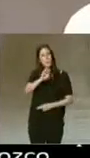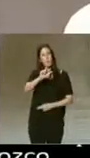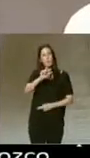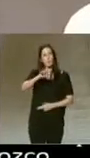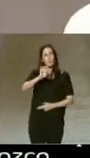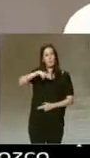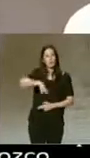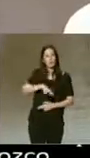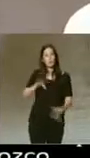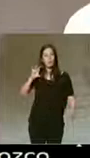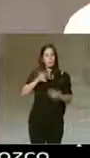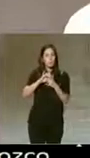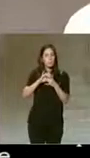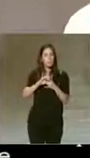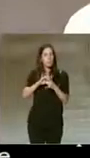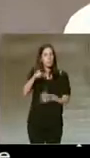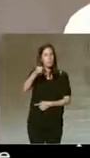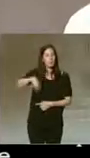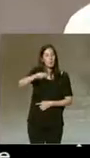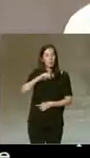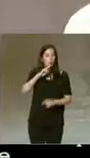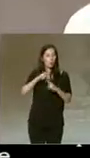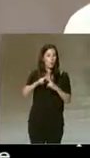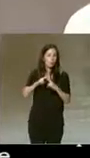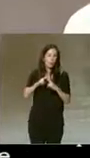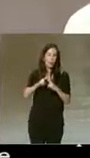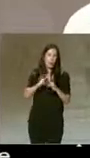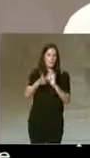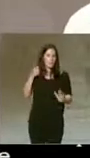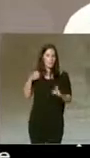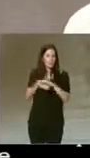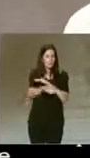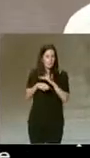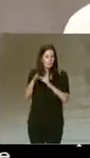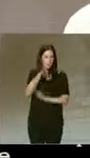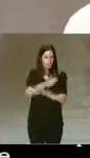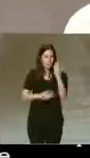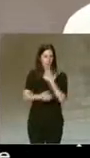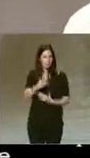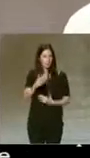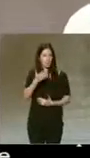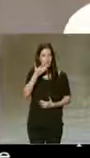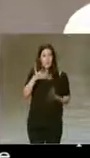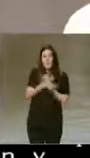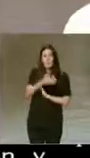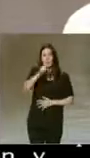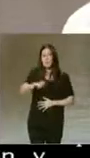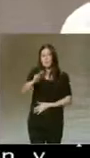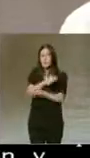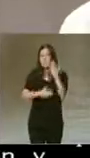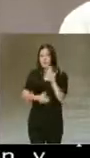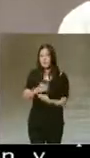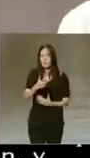library called Platoon, and this is the disabilities section. So